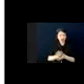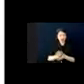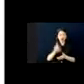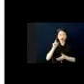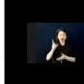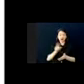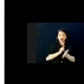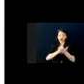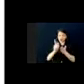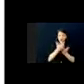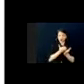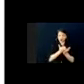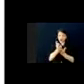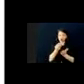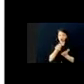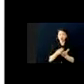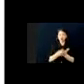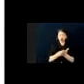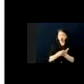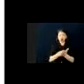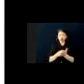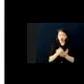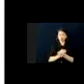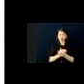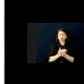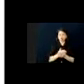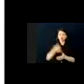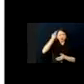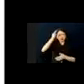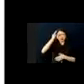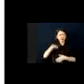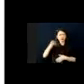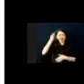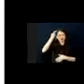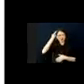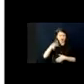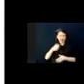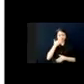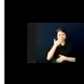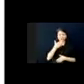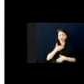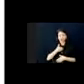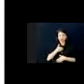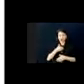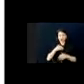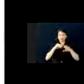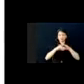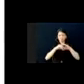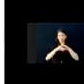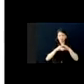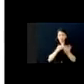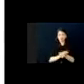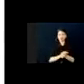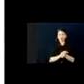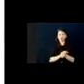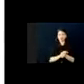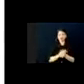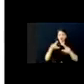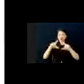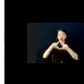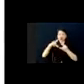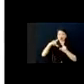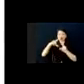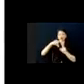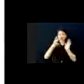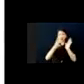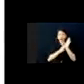villages as having a bank, having an ATM, that's yellow. The bank is teal. Orange is no bank